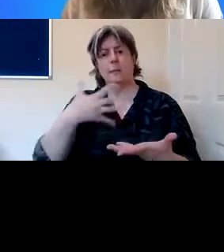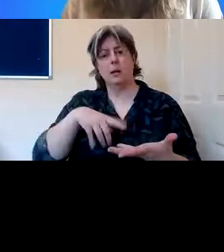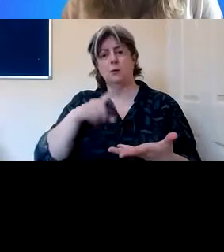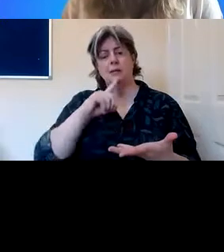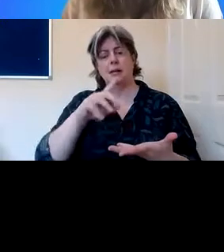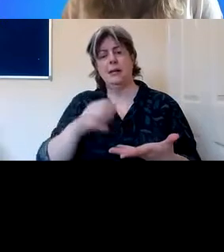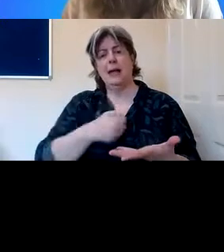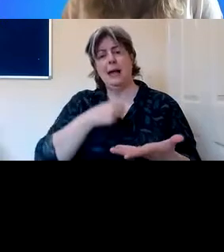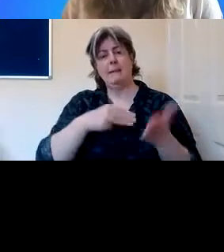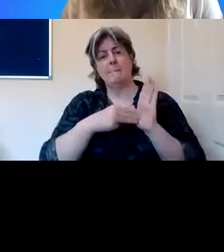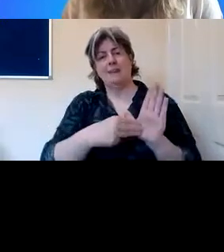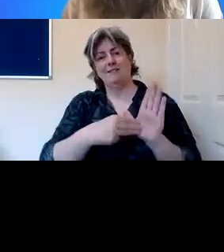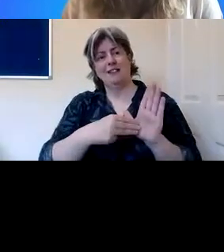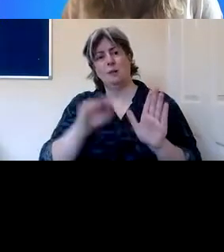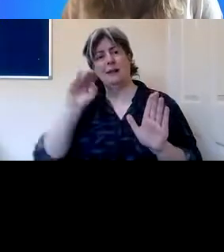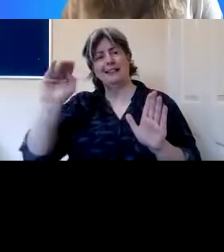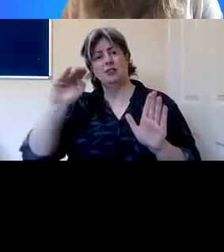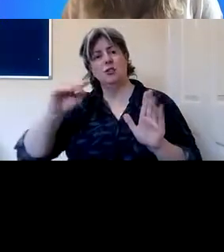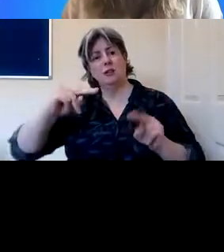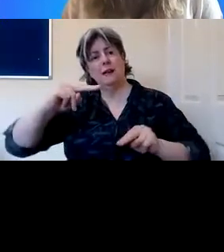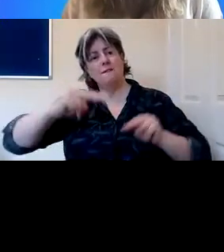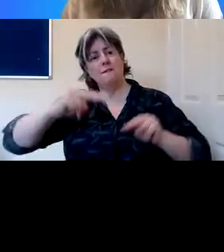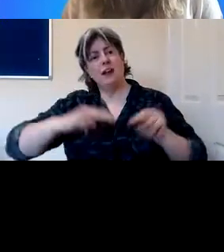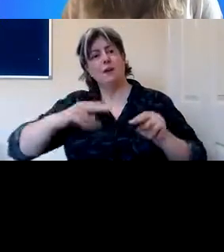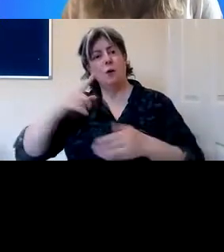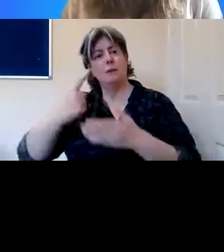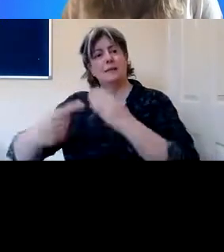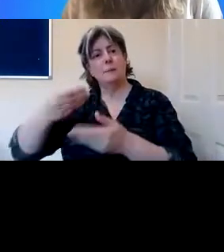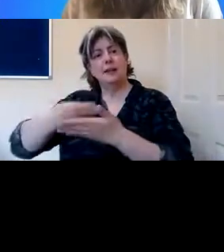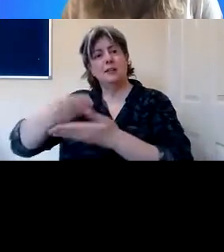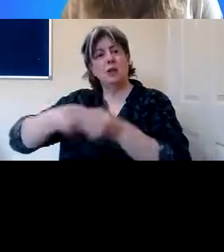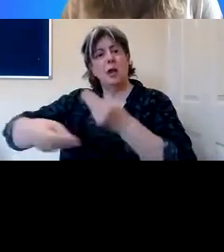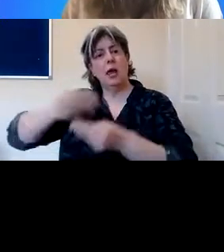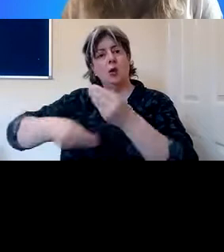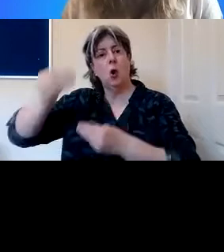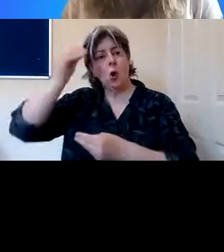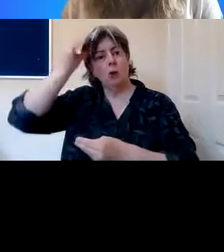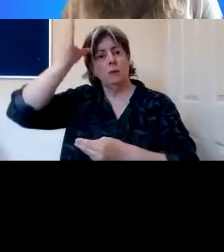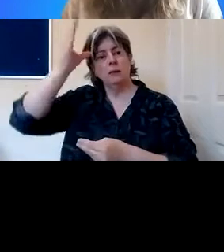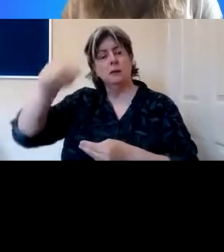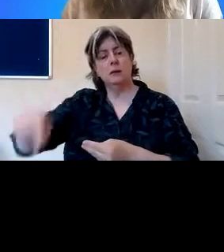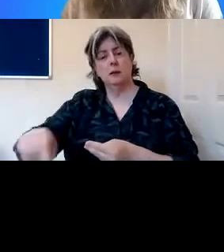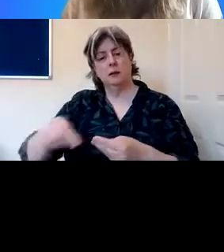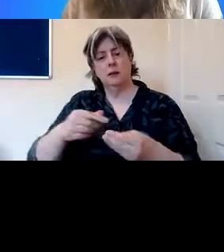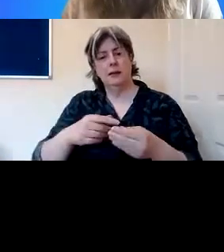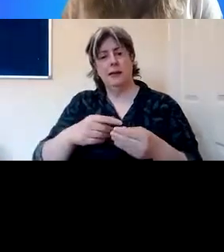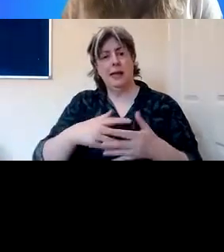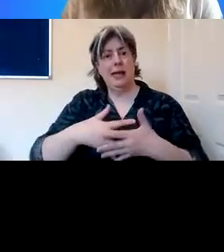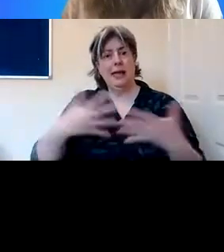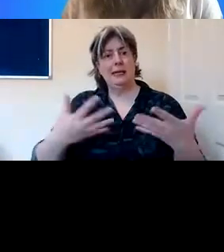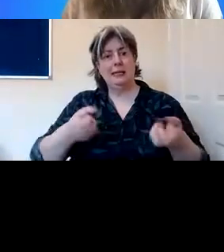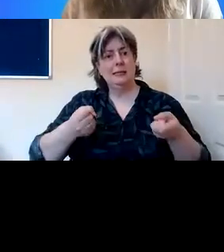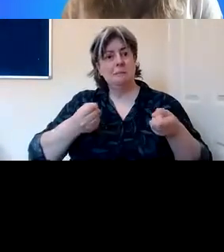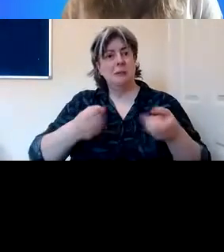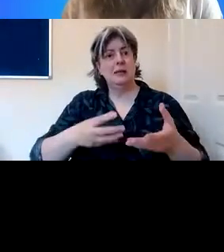externally evaluated by independent economists. And anything that we are making, by the way, of spending commitments is